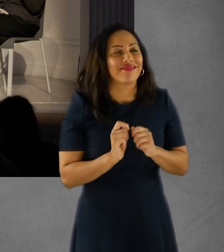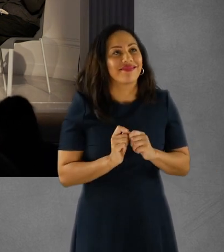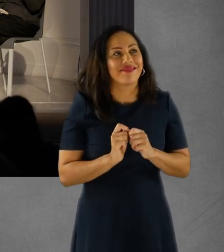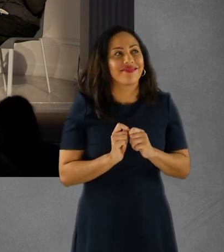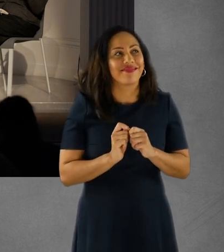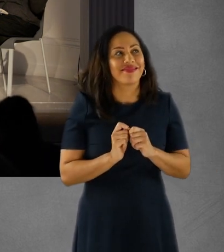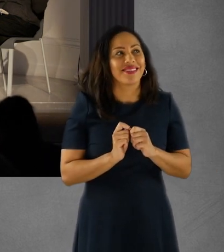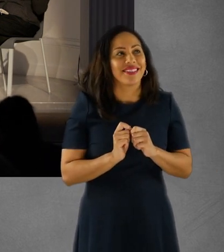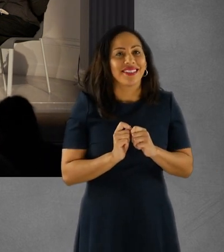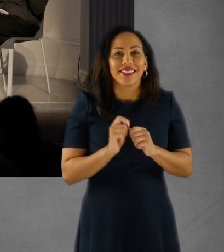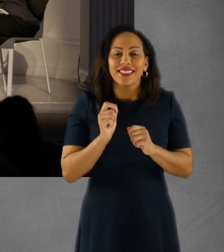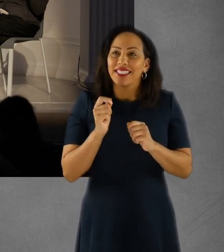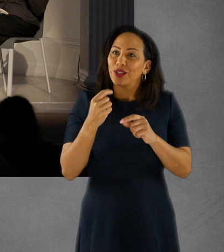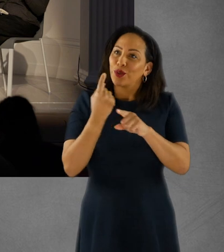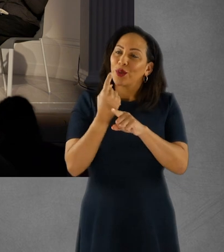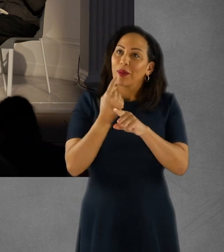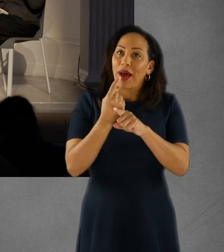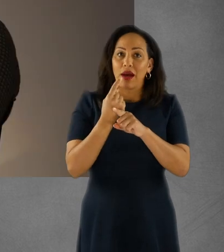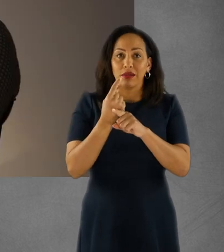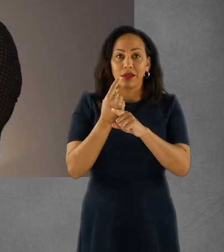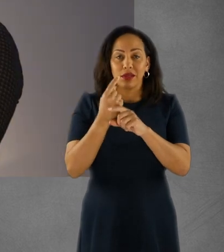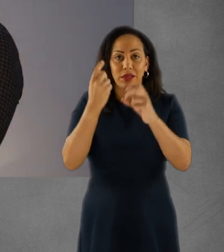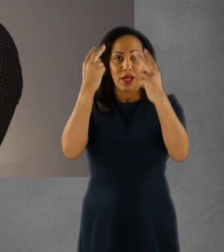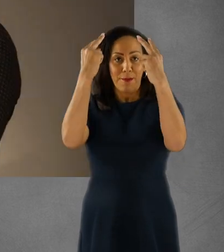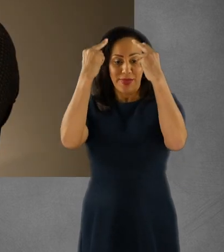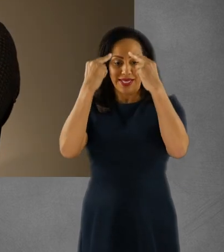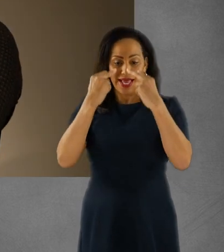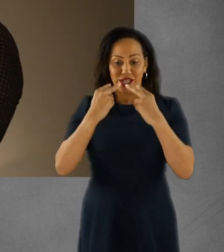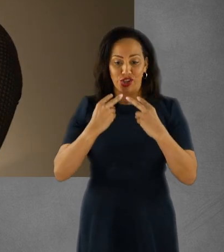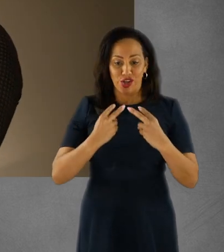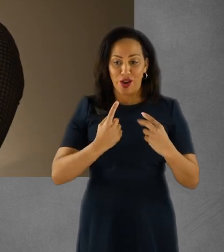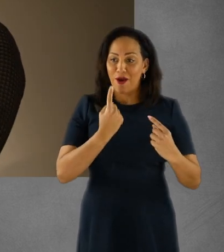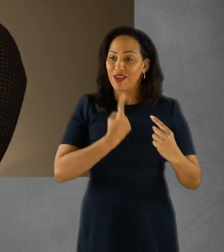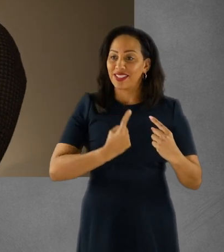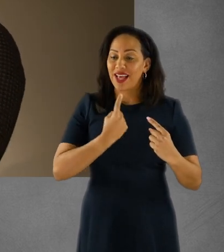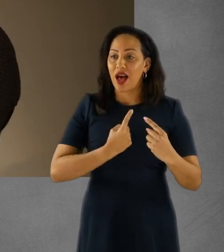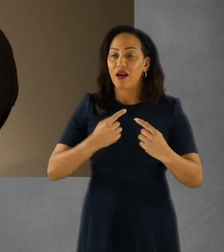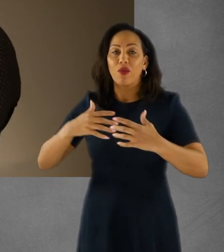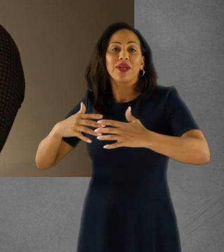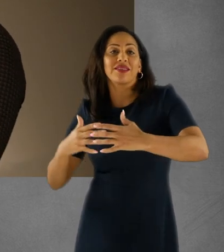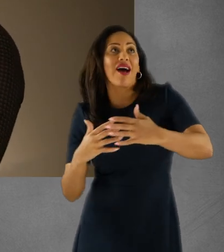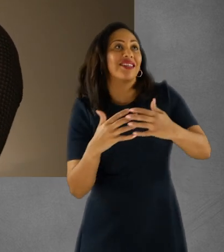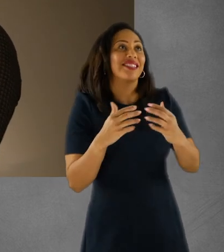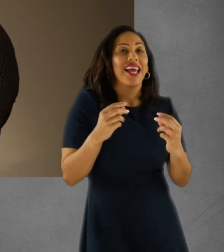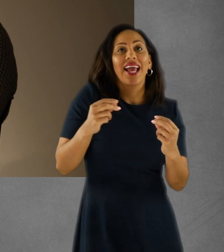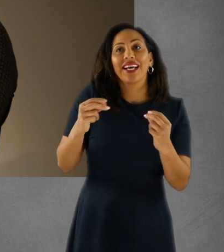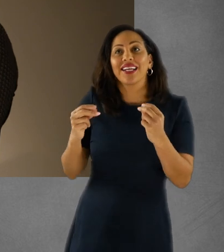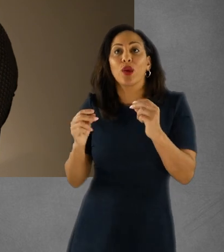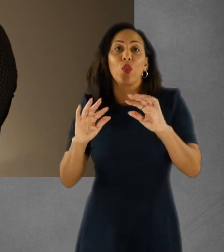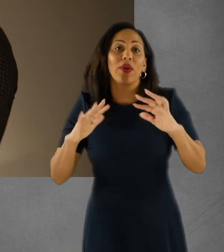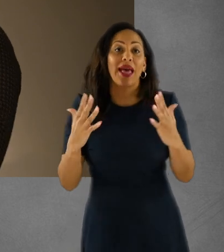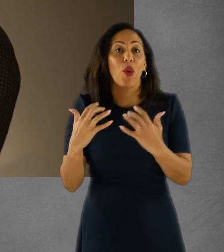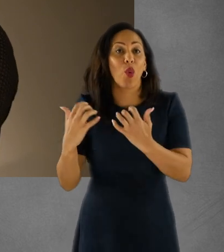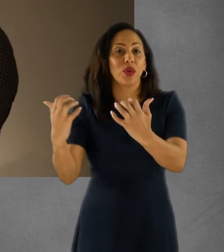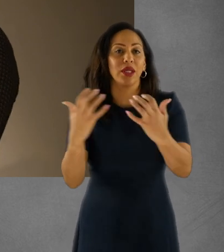how our perceptions of ourselves vanish when we're dancing without an audience, or when we're dancing